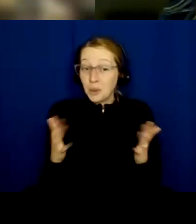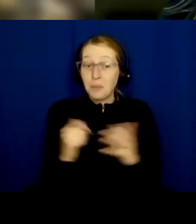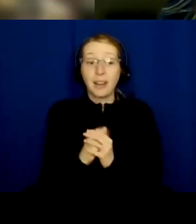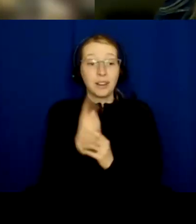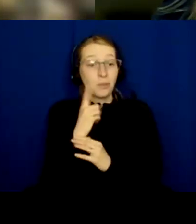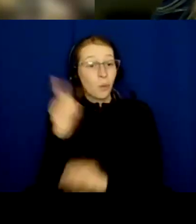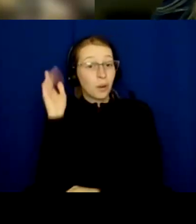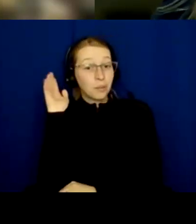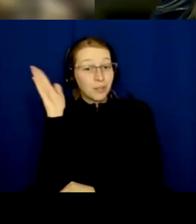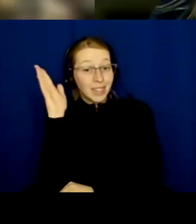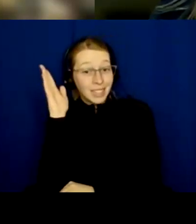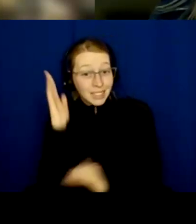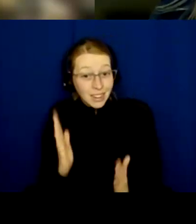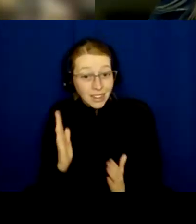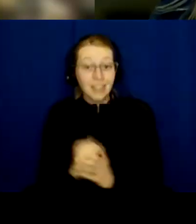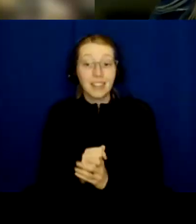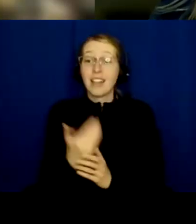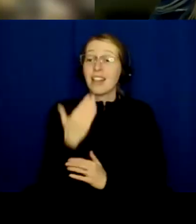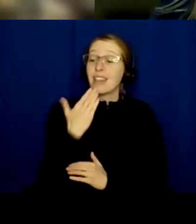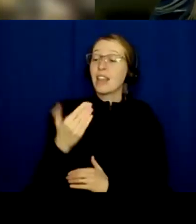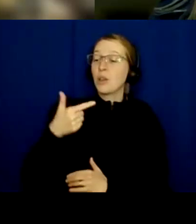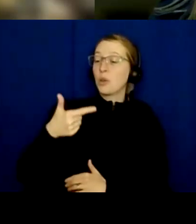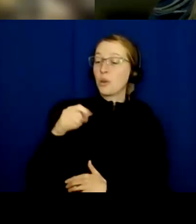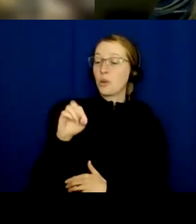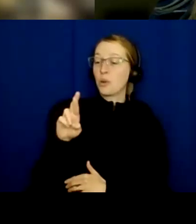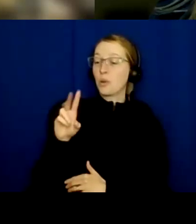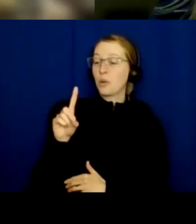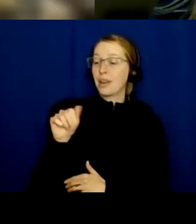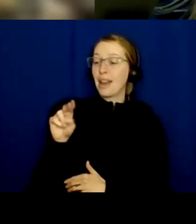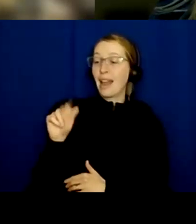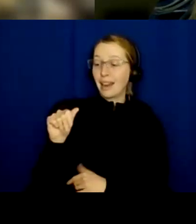panelists. Thank you to Gardana in the background who has